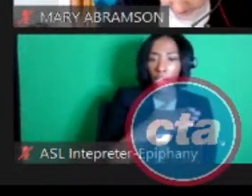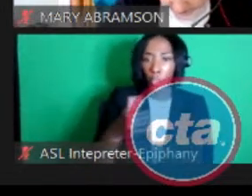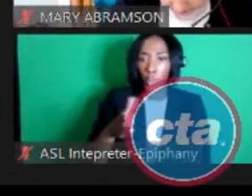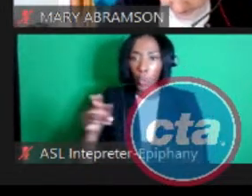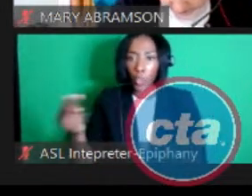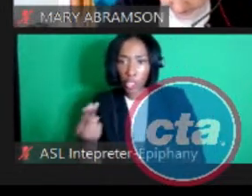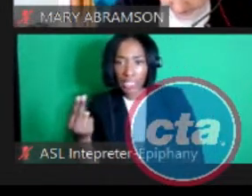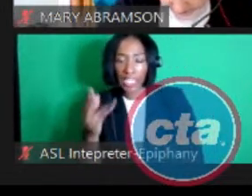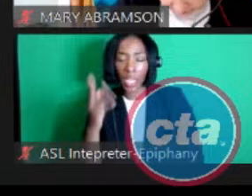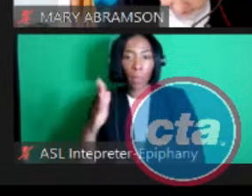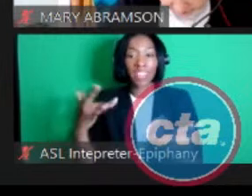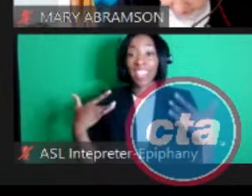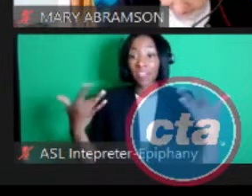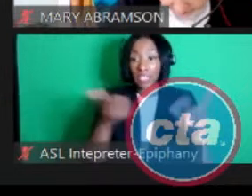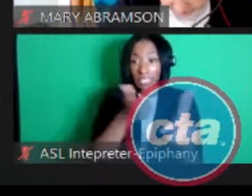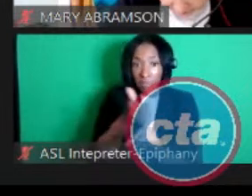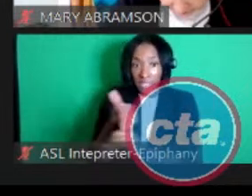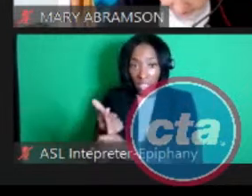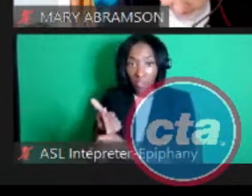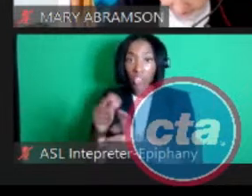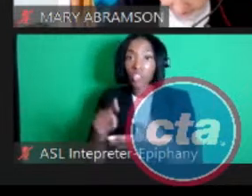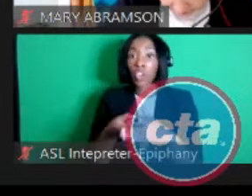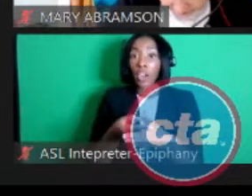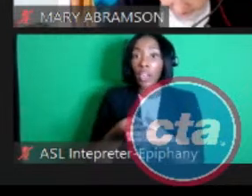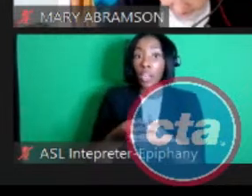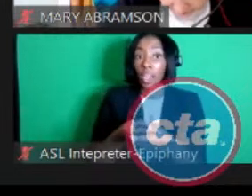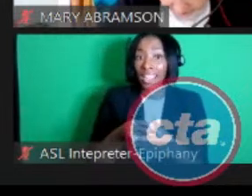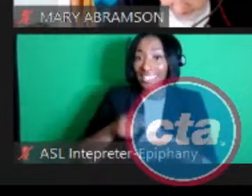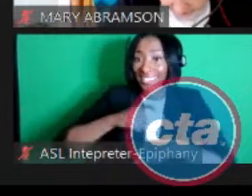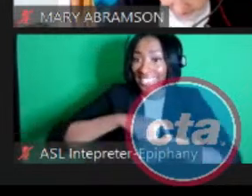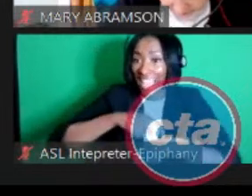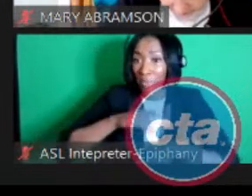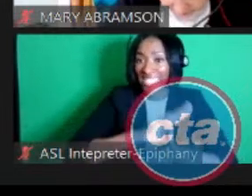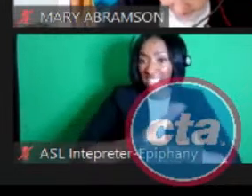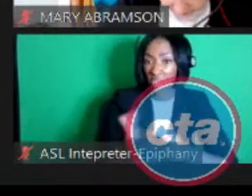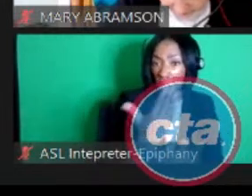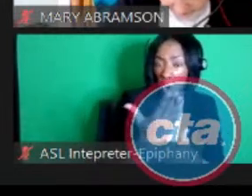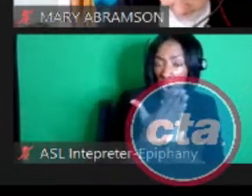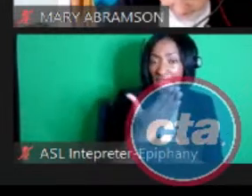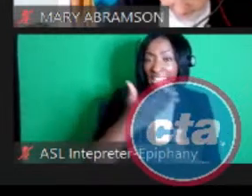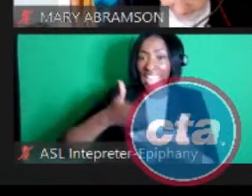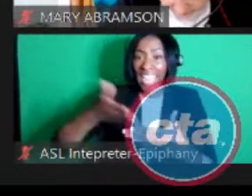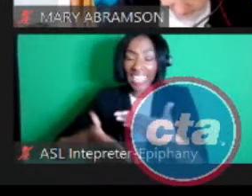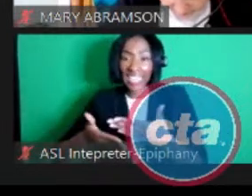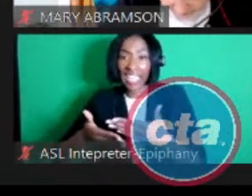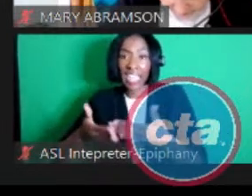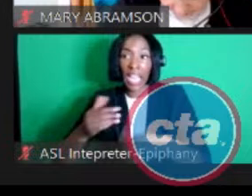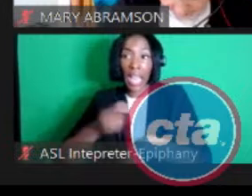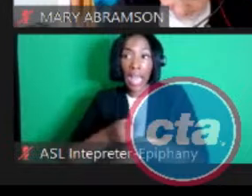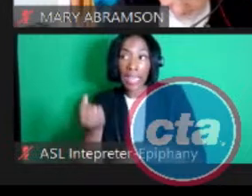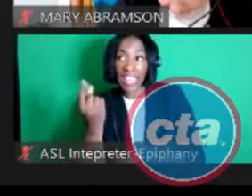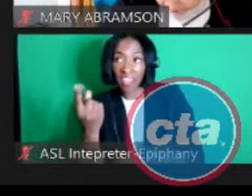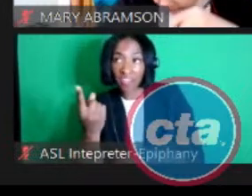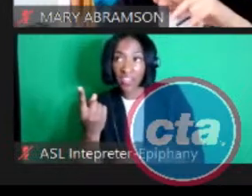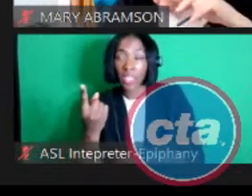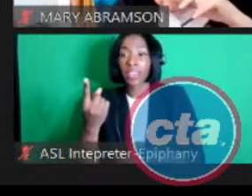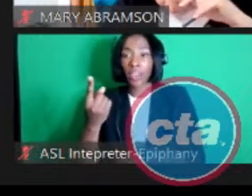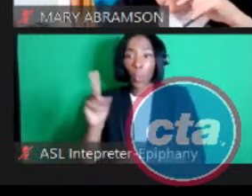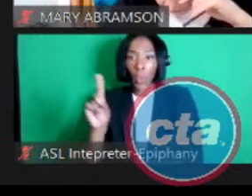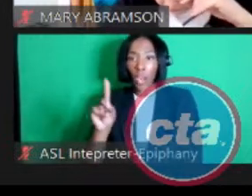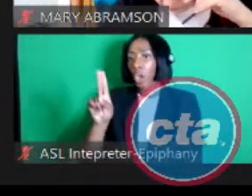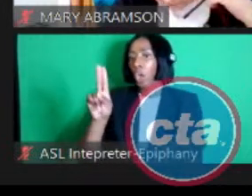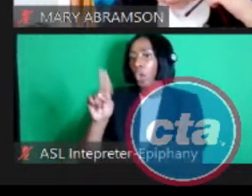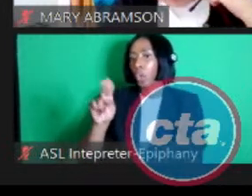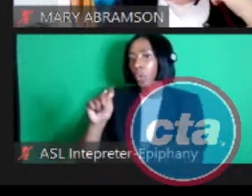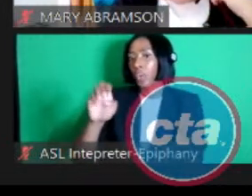be the events themselves, starting at 7 o'clock in the morning and ending at about 11 o'clock at the United Center will be the